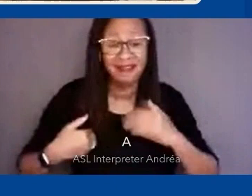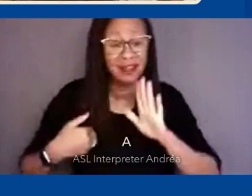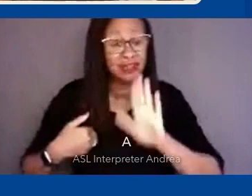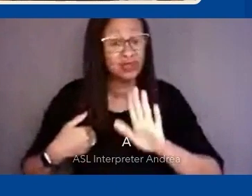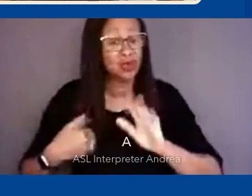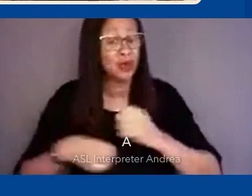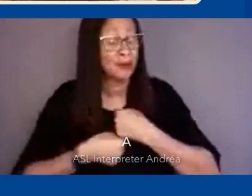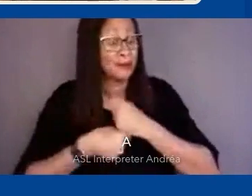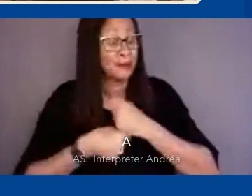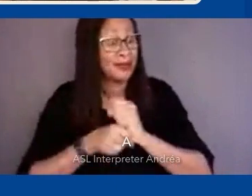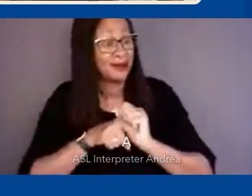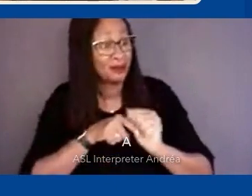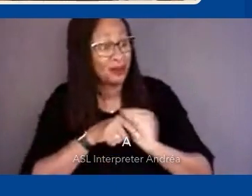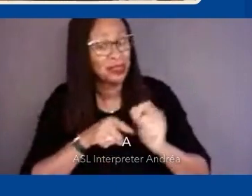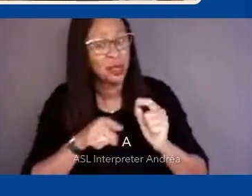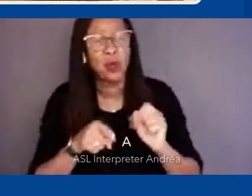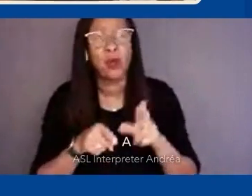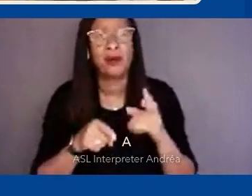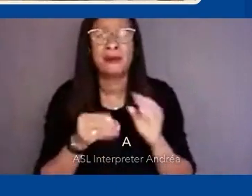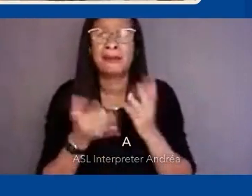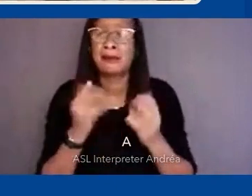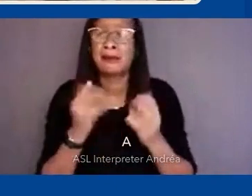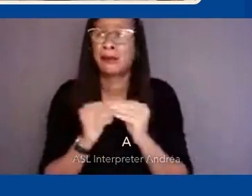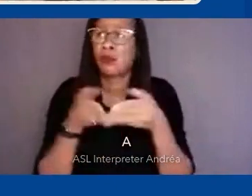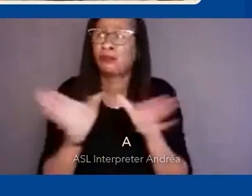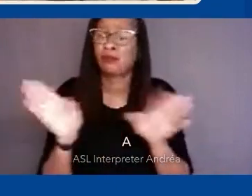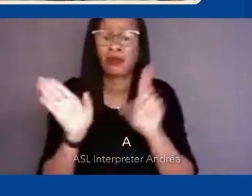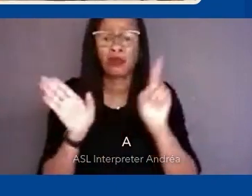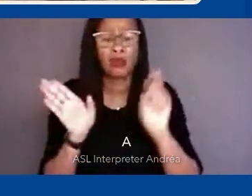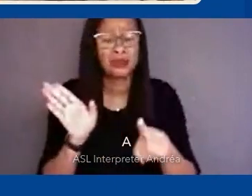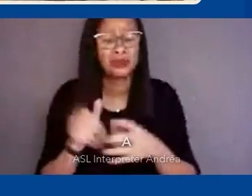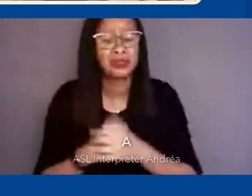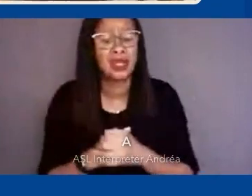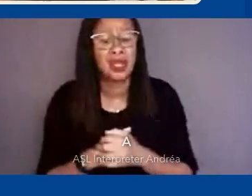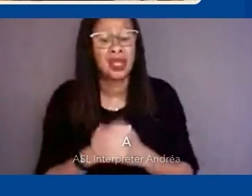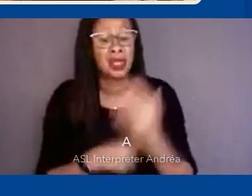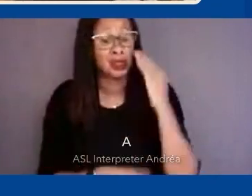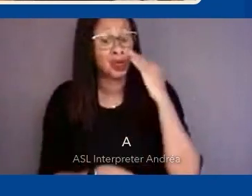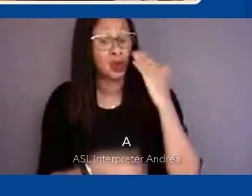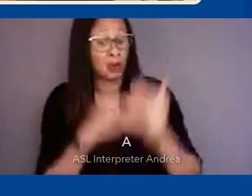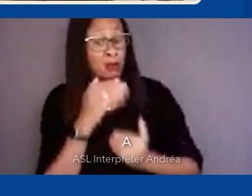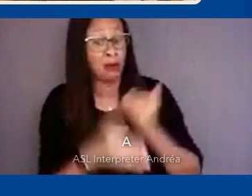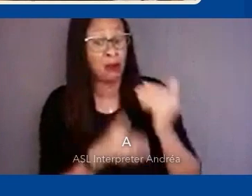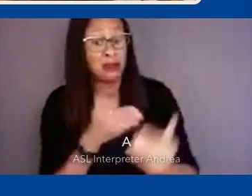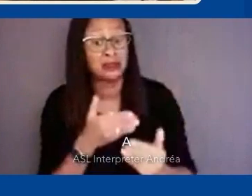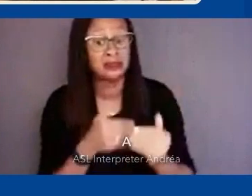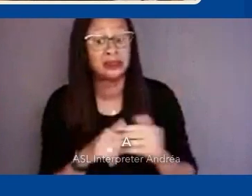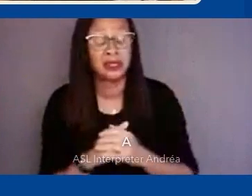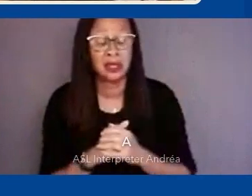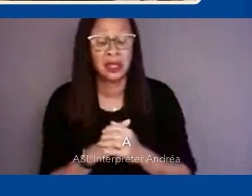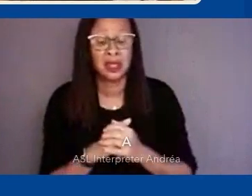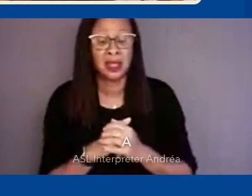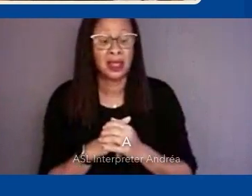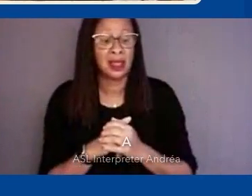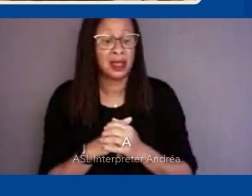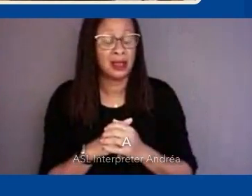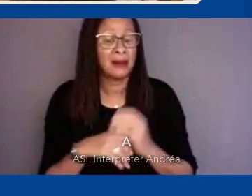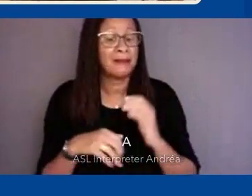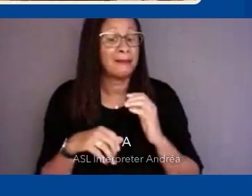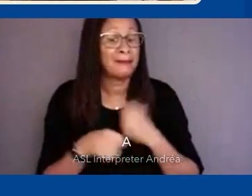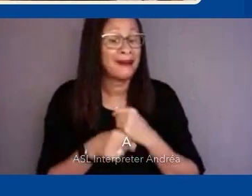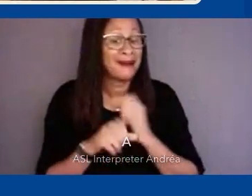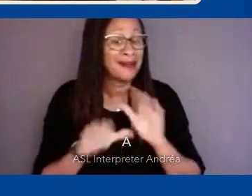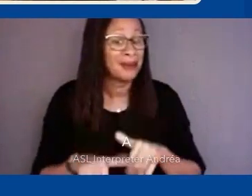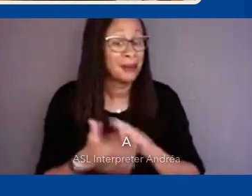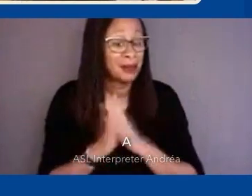practices? Or maybe to broaden that question, like knowing that process of like making can be political and can be kind of a way